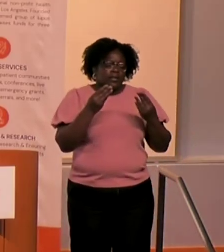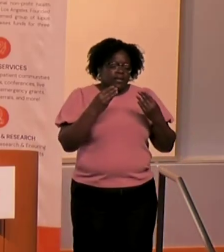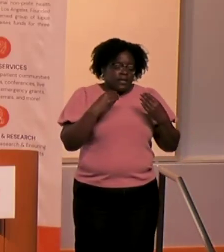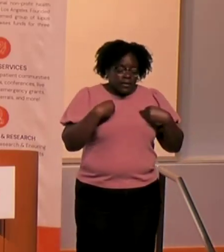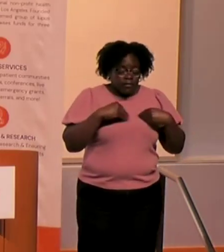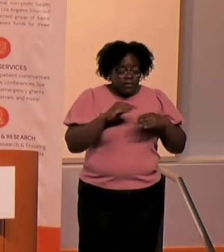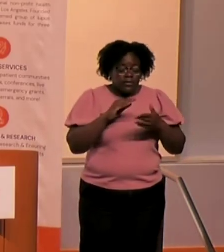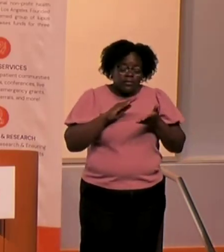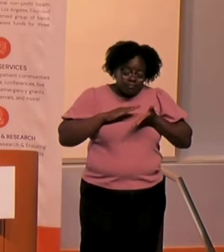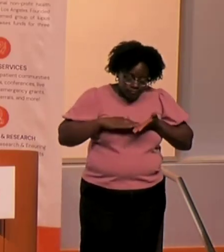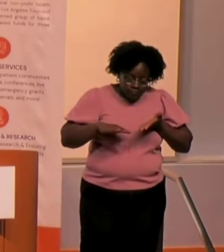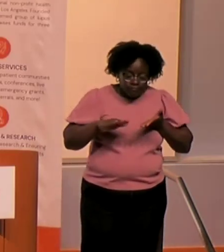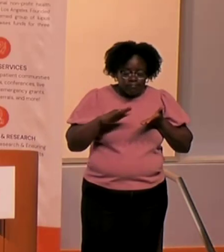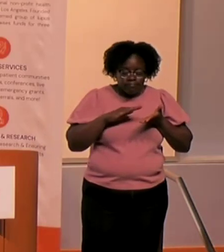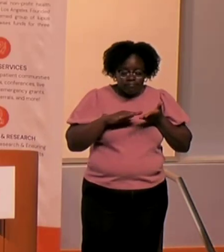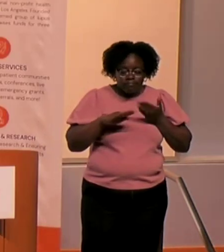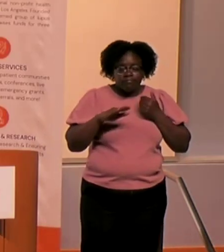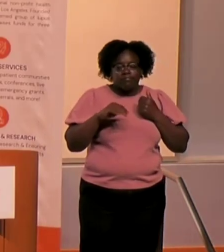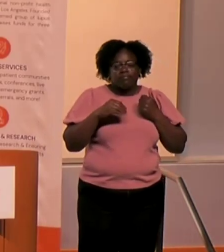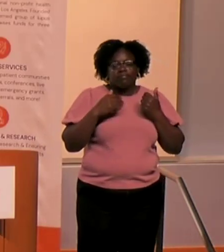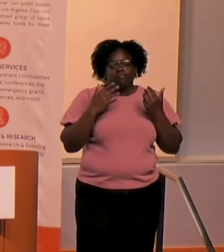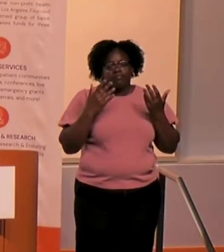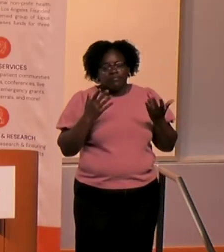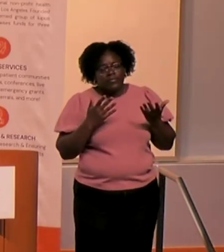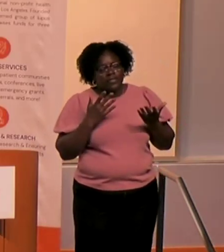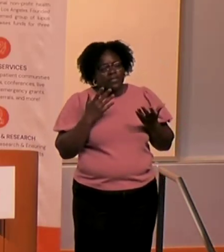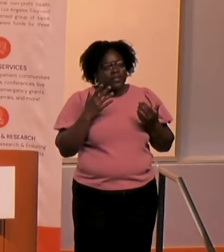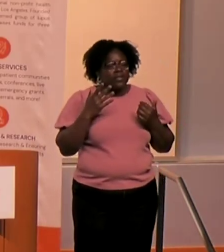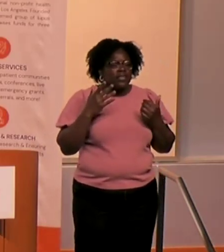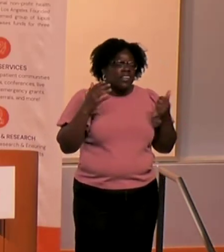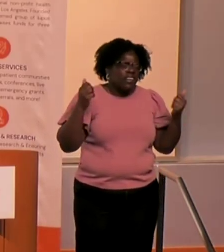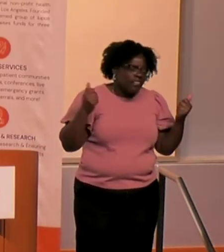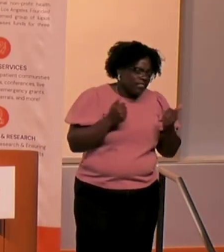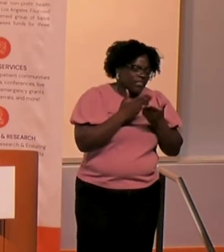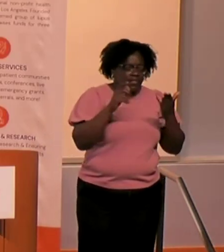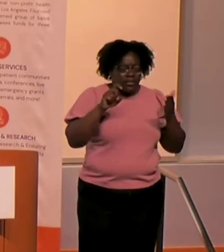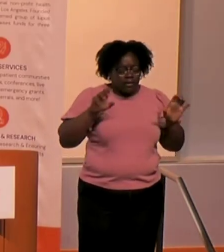many times, yeah, we feel guilty, right? And that we have to do everything.